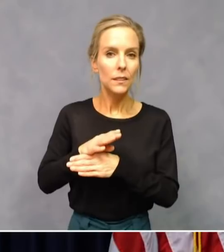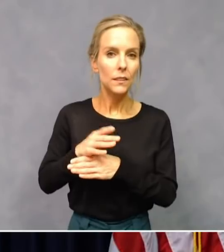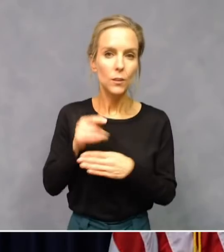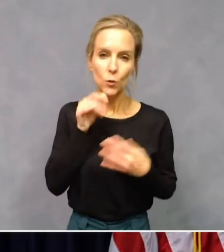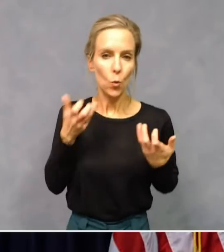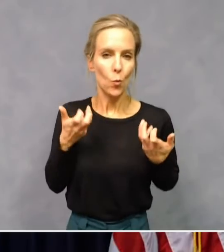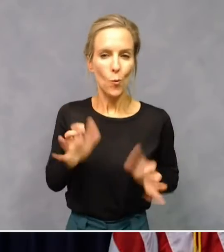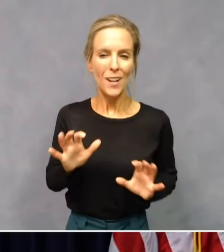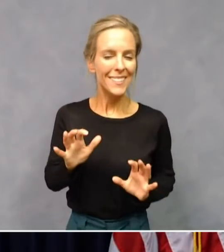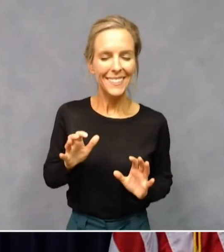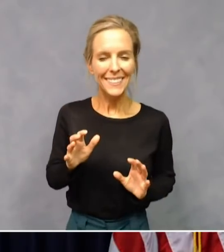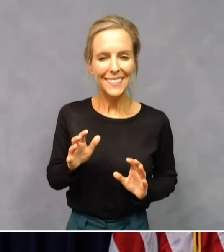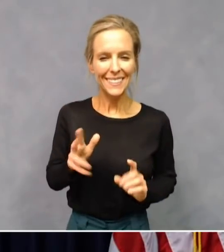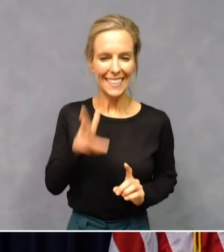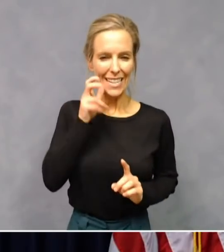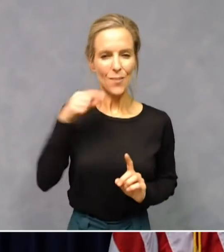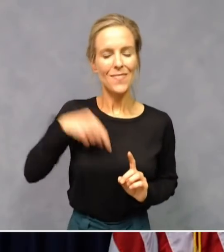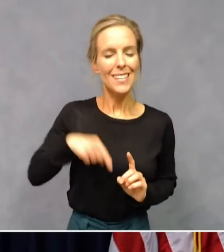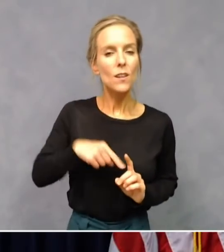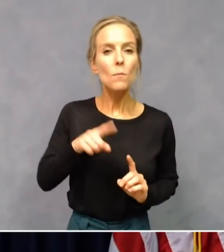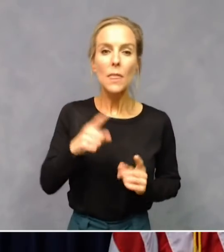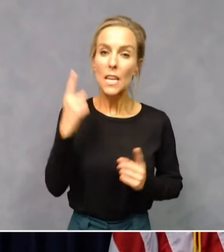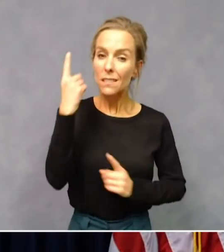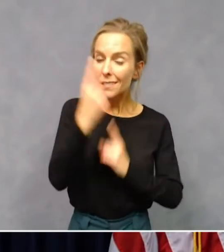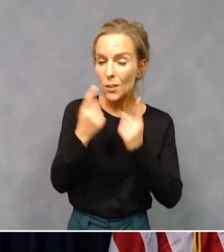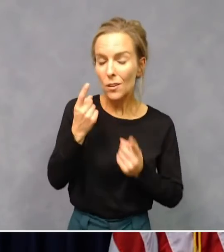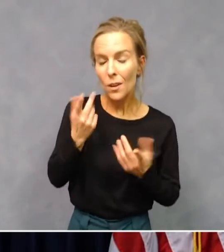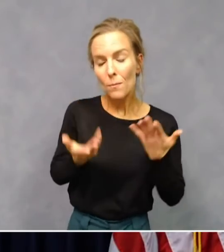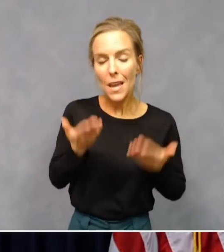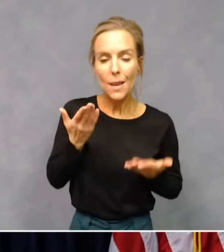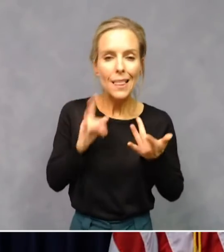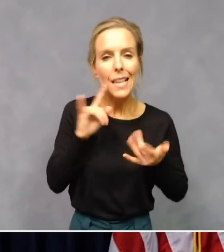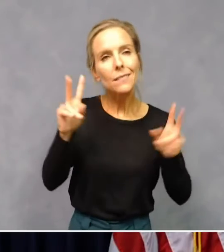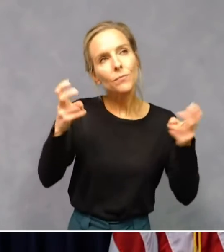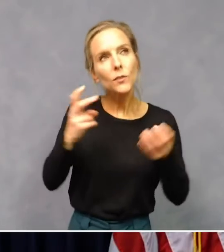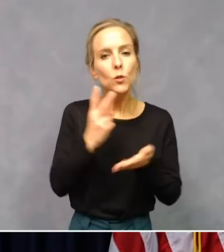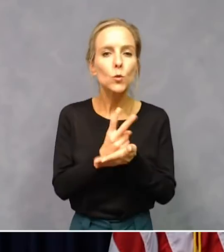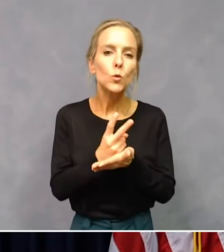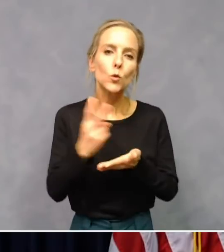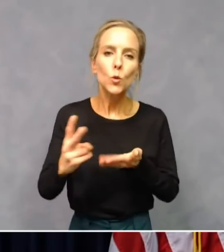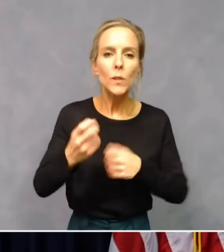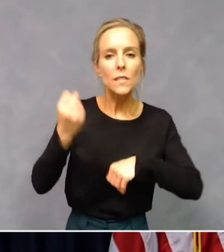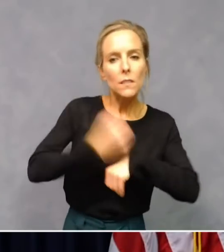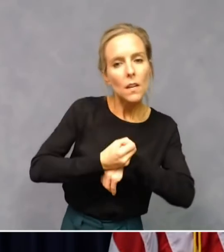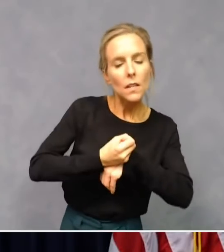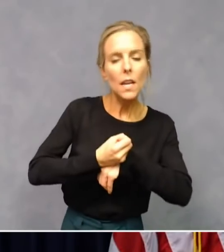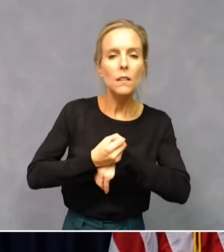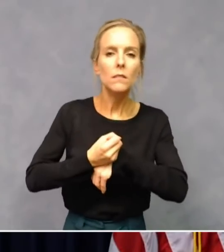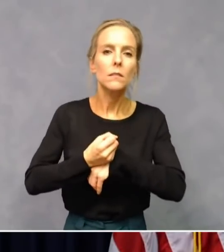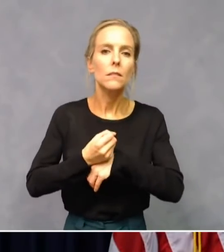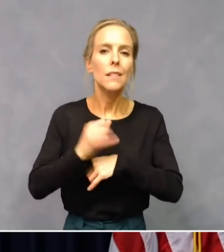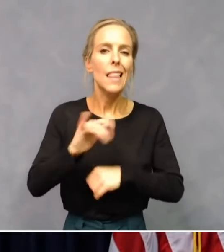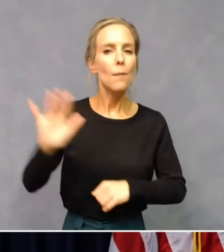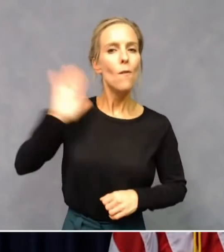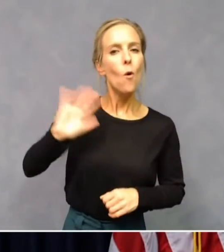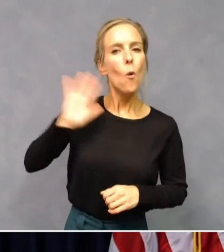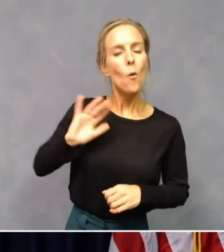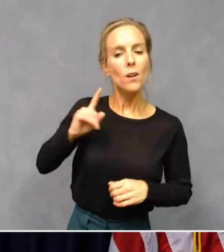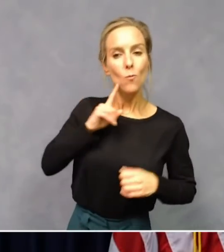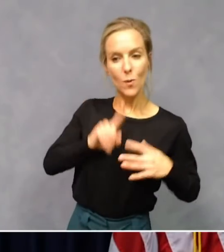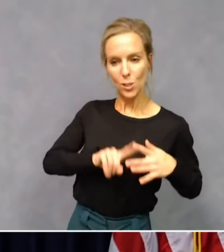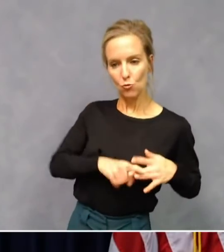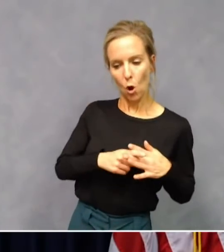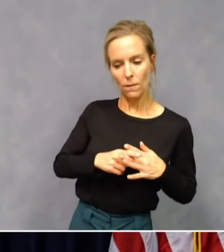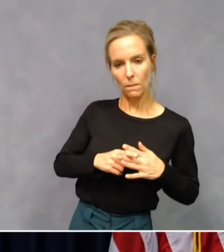has there been any consideration given to maybe a 2 week shutdown back like earlier in the pandemic, and that might